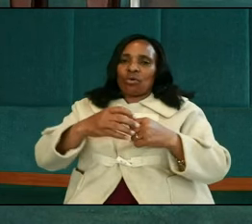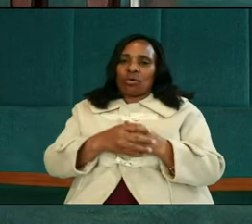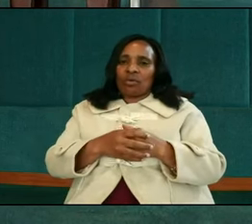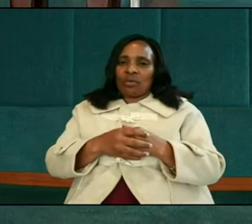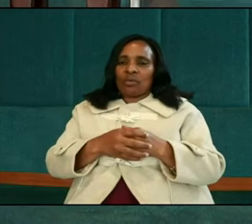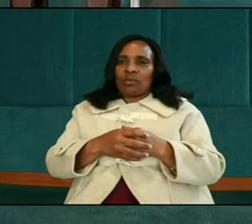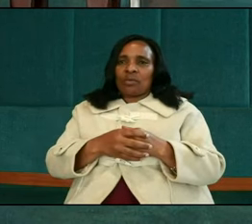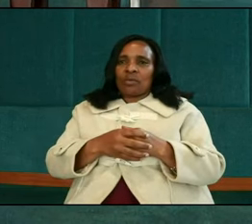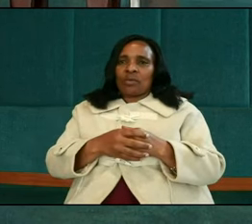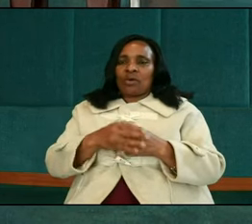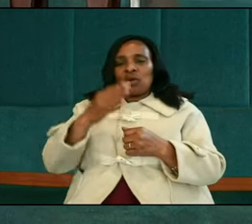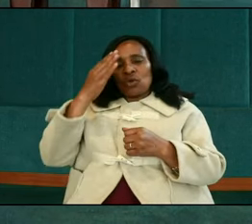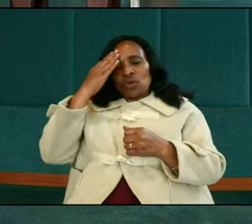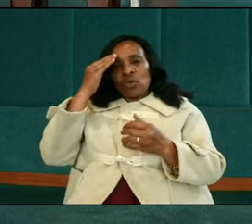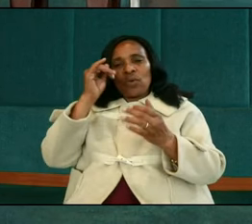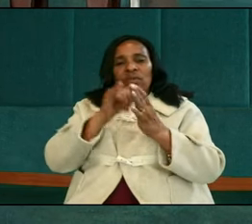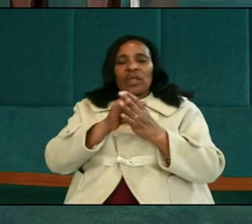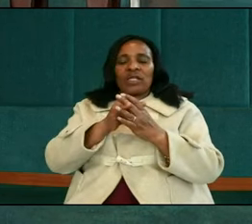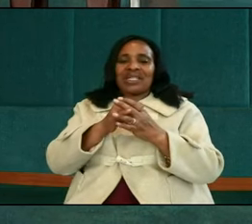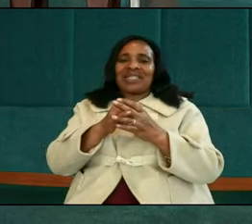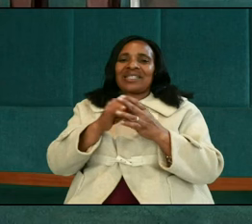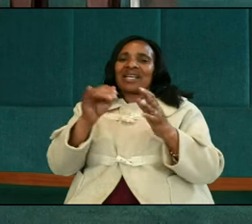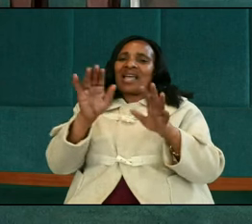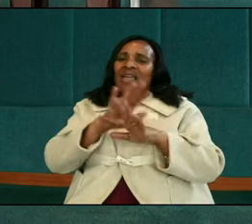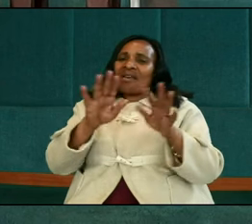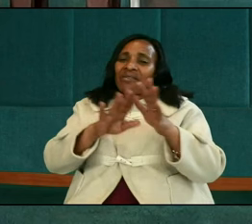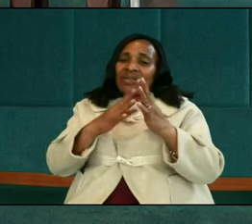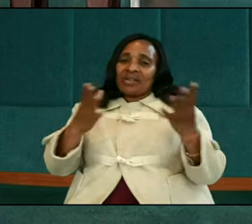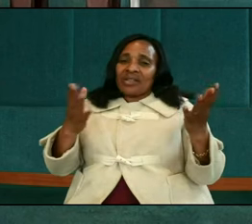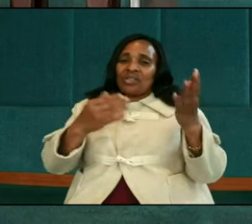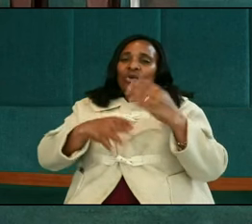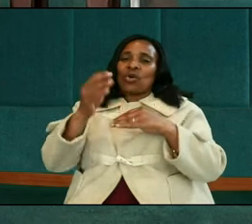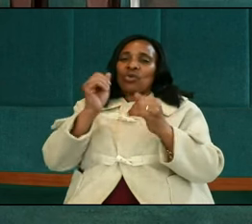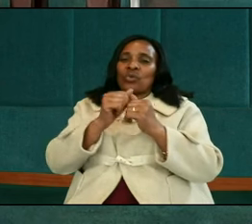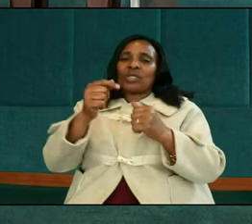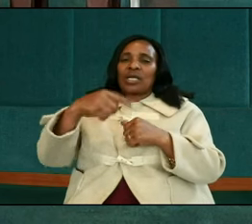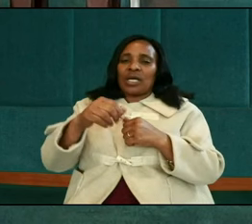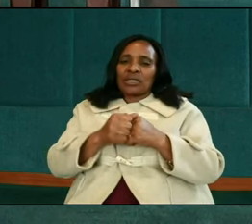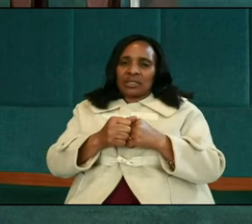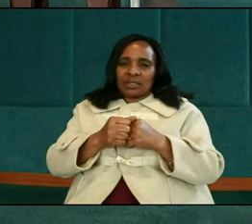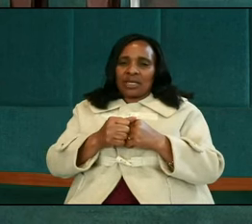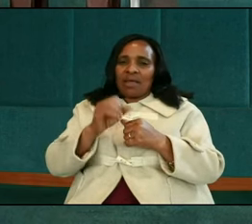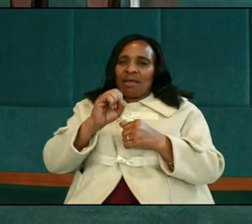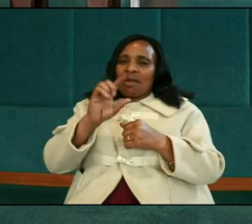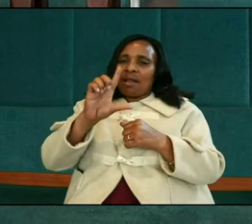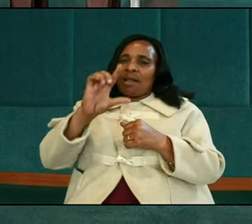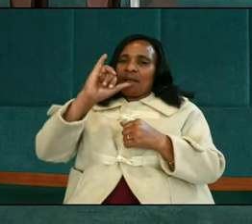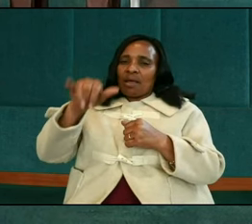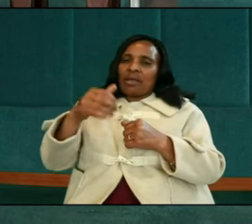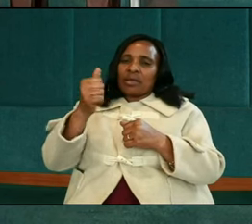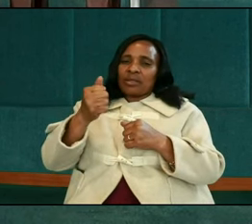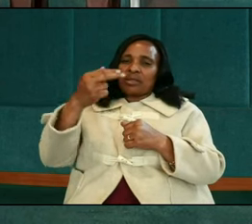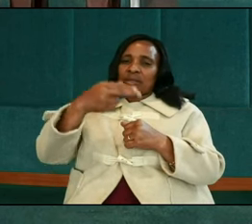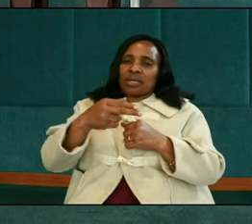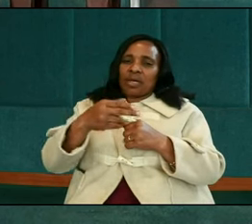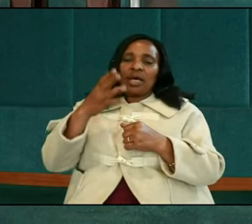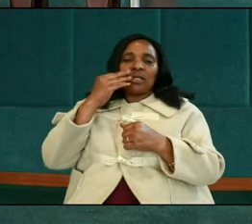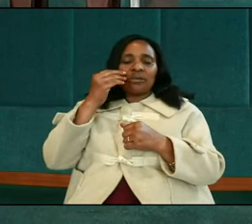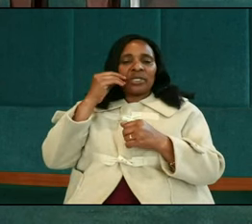we should know that in everything, God is with us. Like, Elijah was experiencing